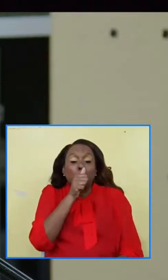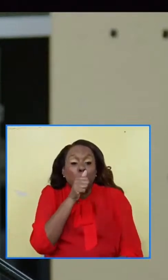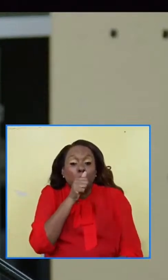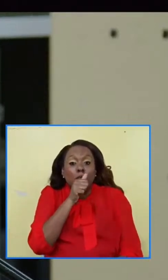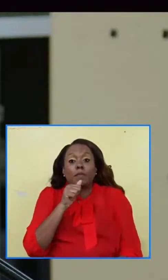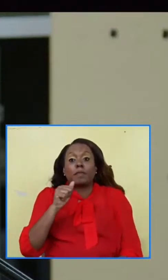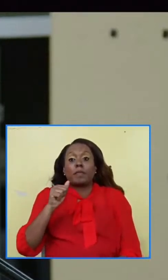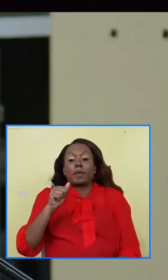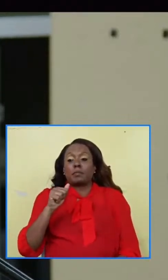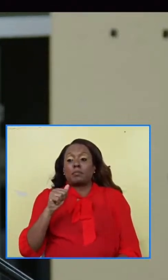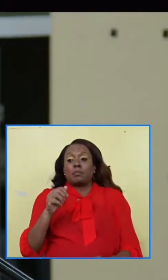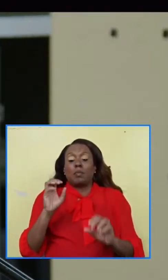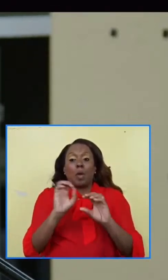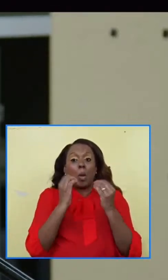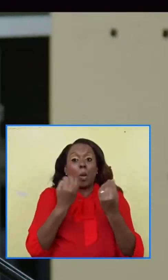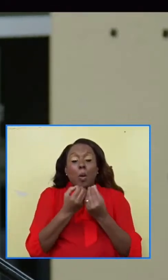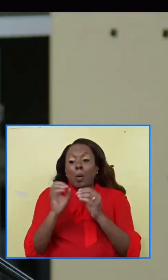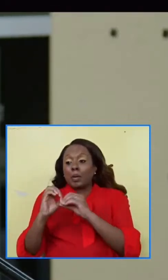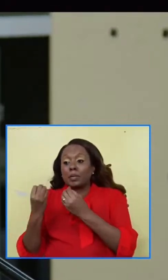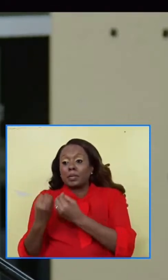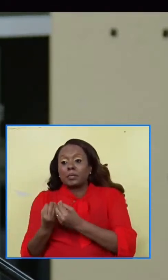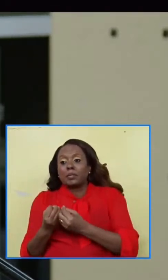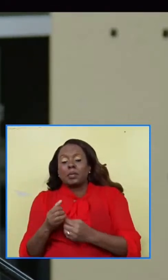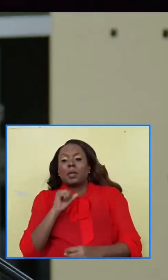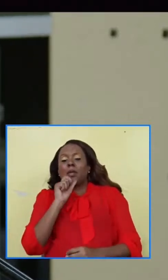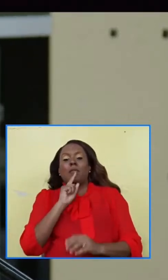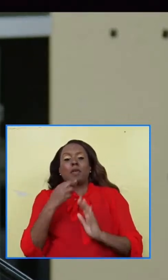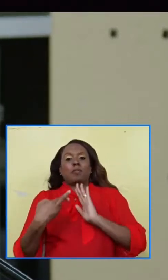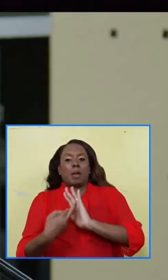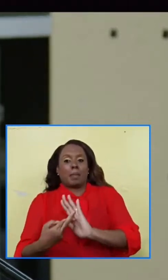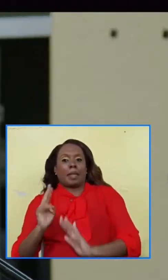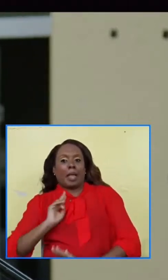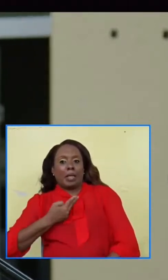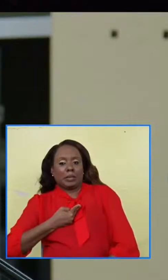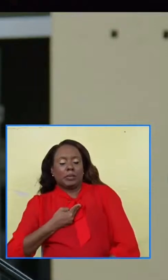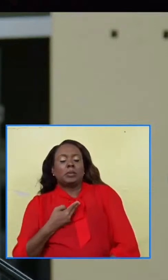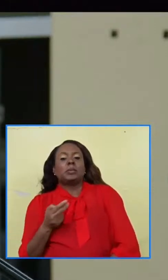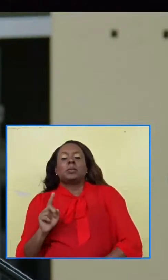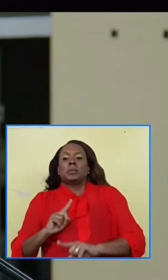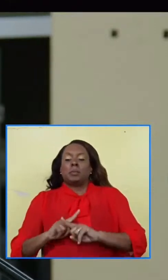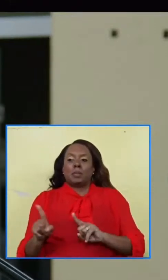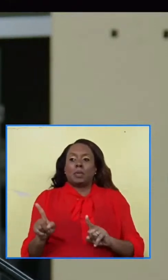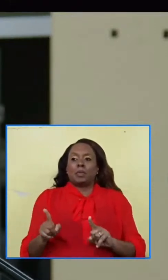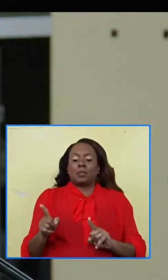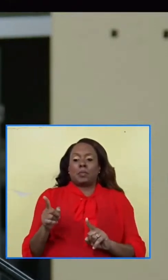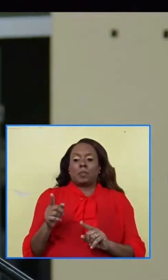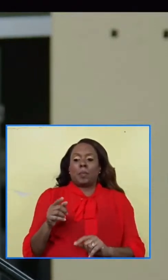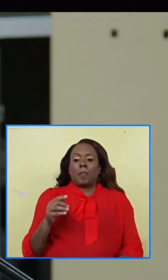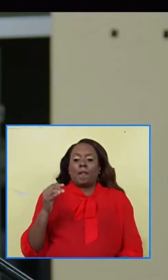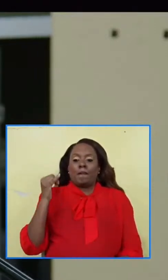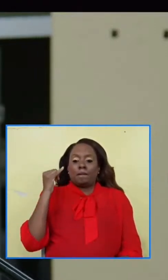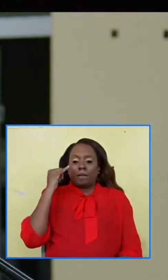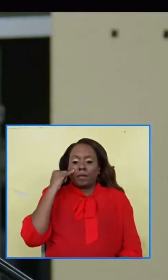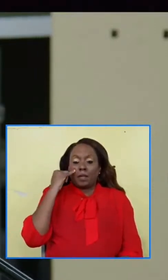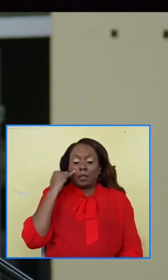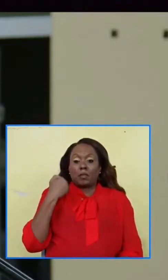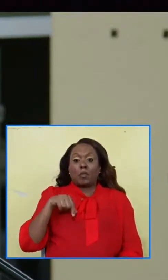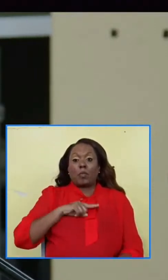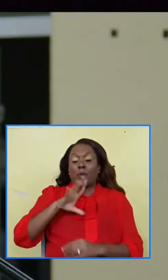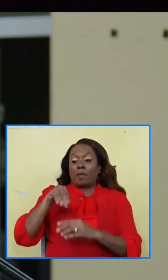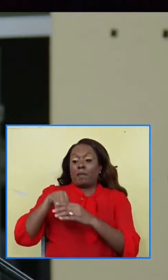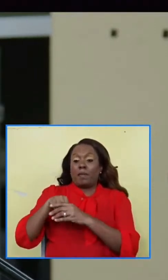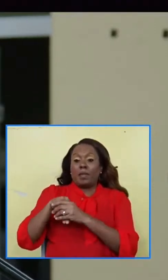don't really represent the people in Barbados. But if it goes by way of NIS, it